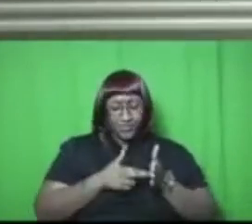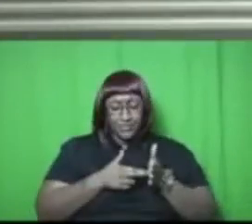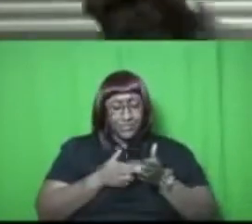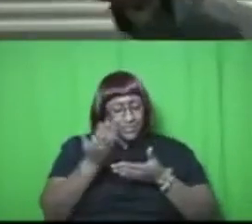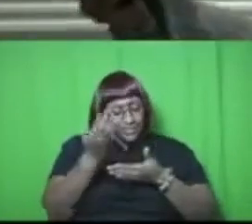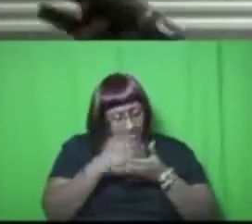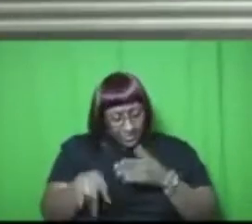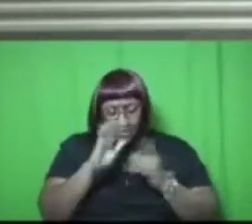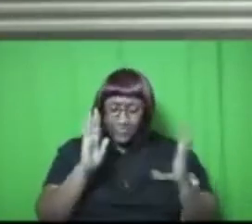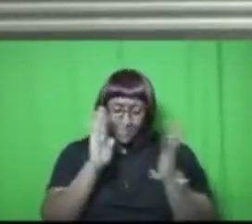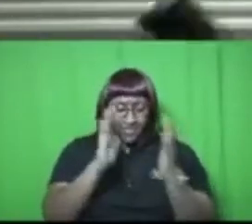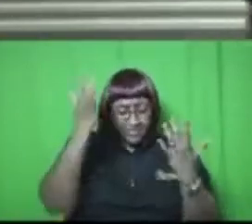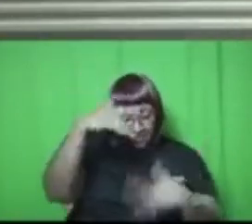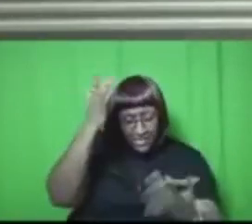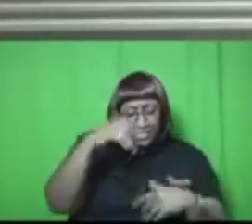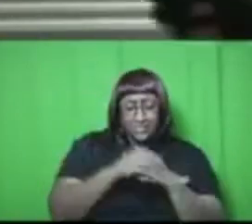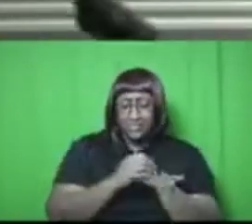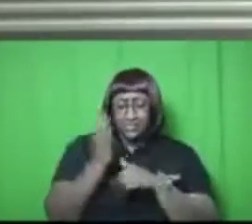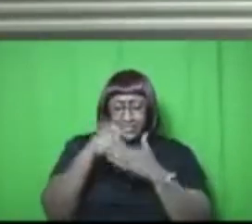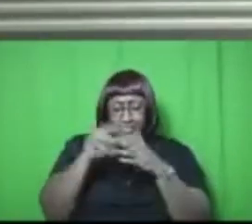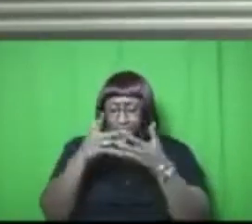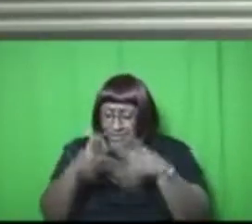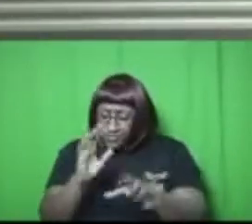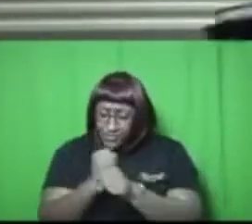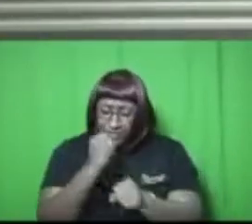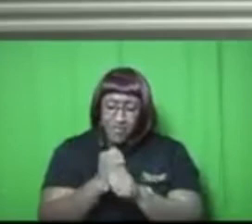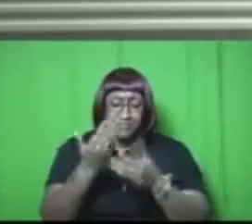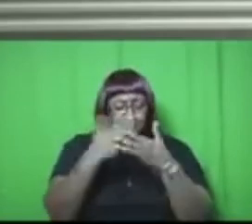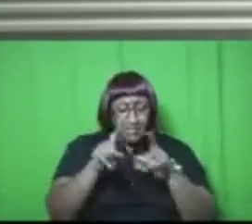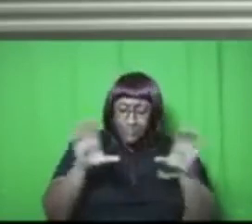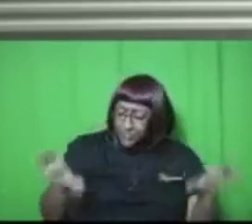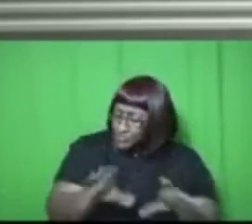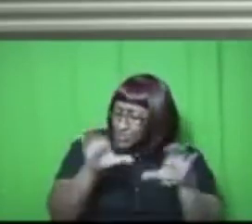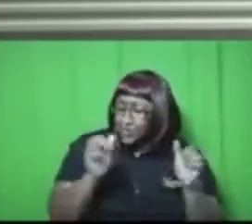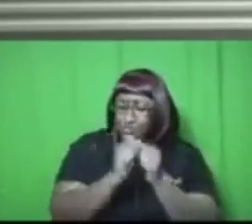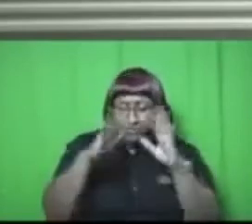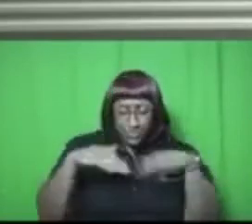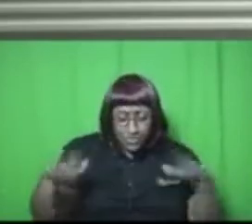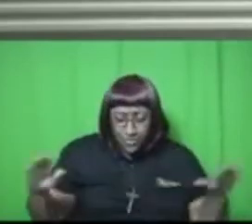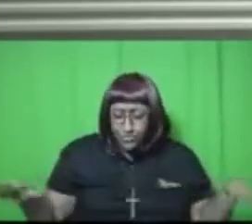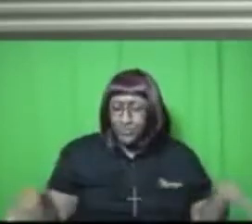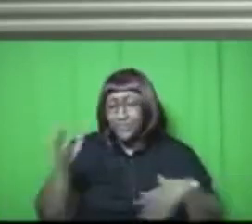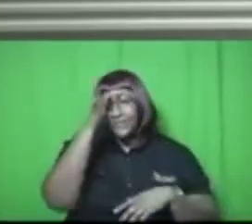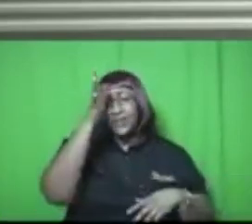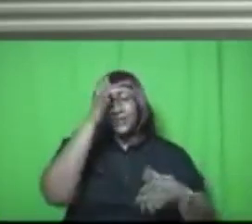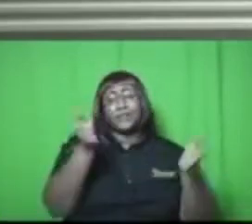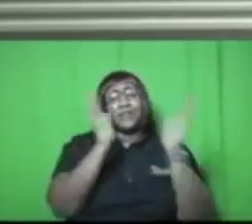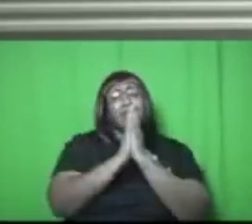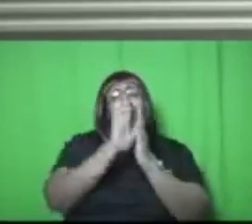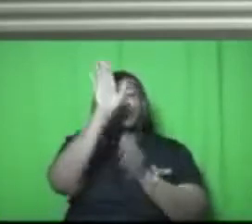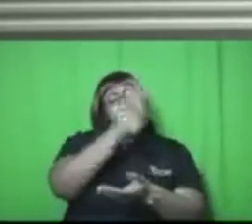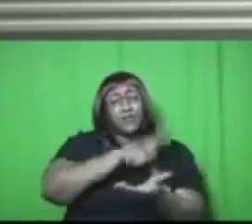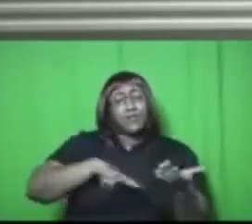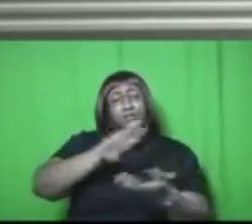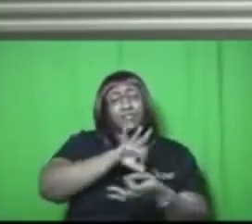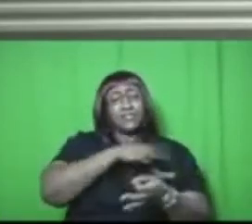are some who are facing illness. There are some who've lost their job. Some are struggling with their children. Father, we ask the Holy